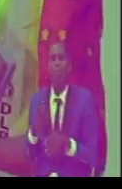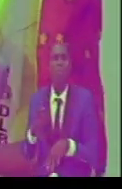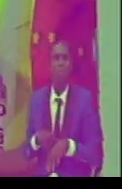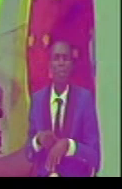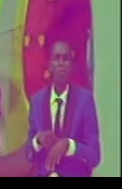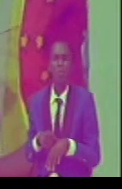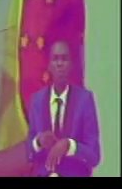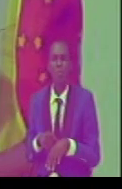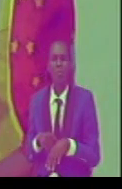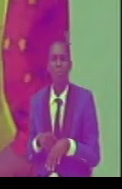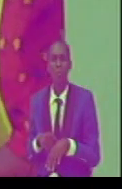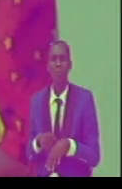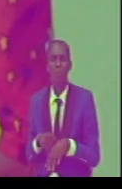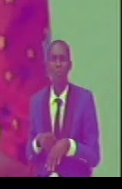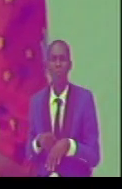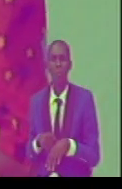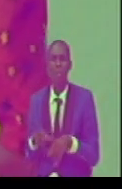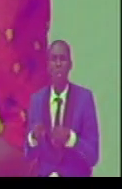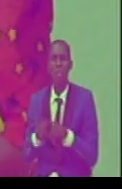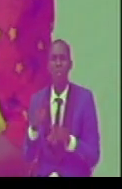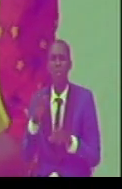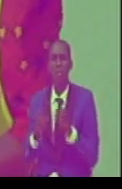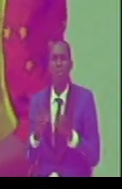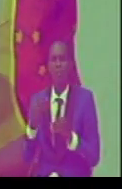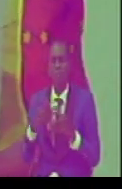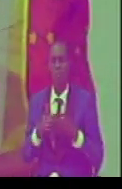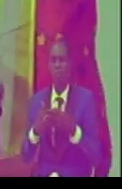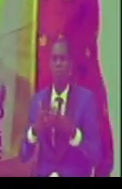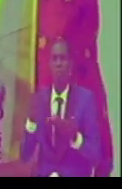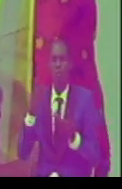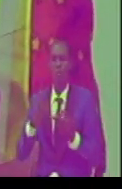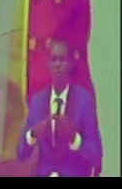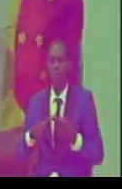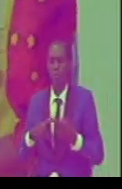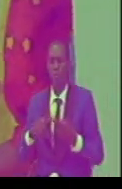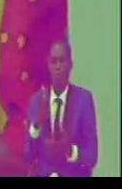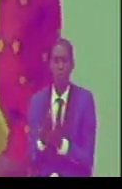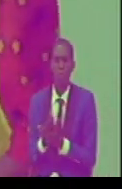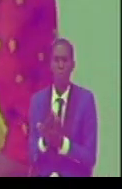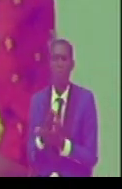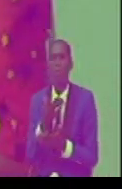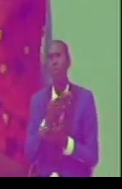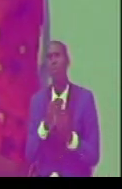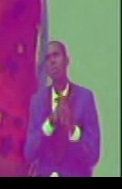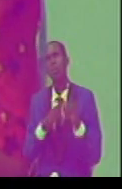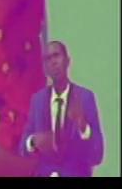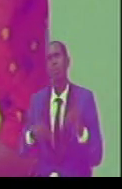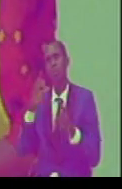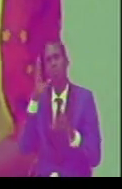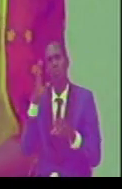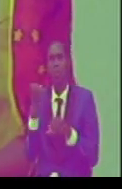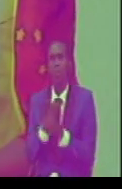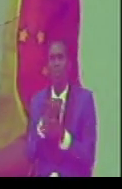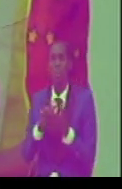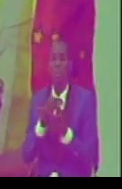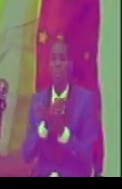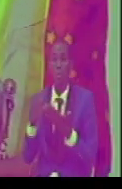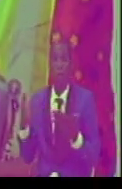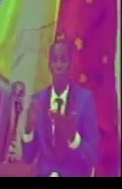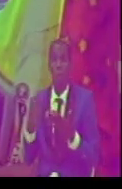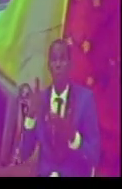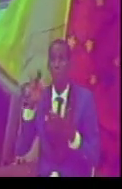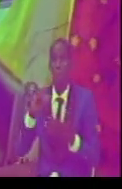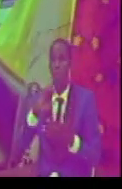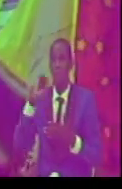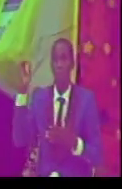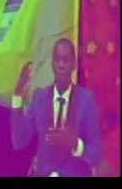if, sometimes when the thing also came, it's as if I'm breathing forcefully. So I say, God, you are going to take this thing